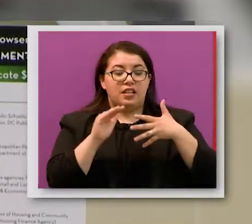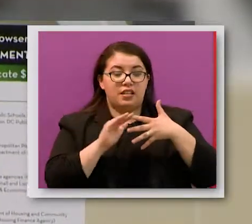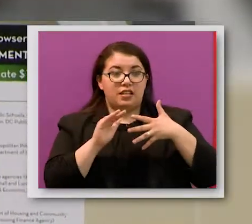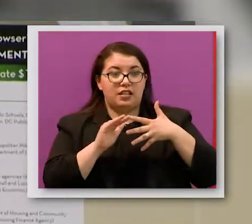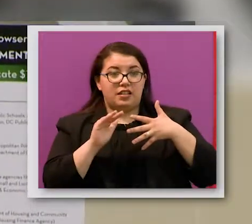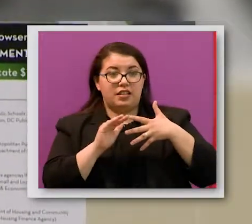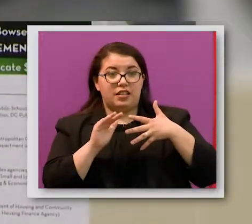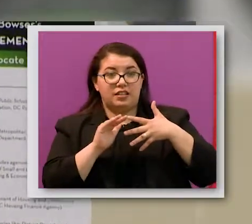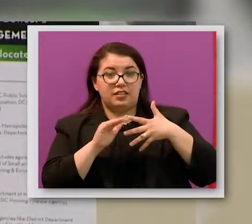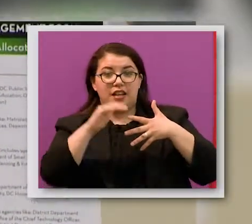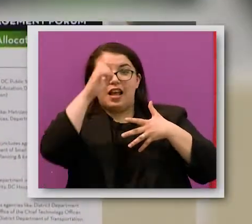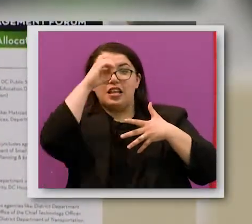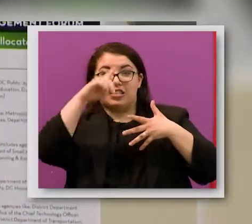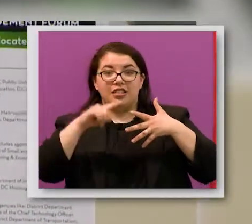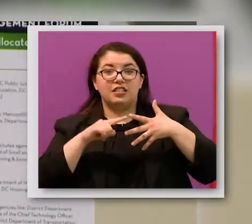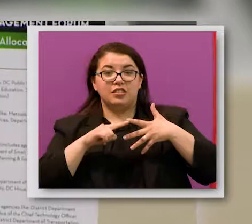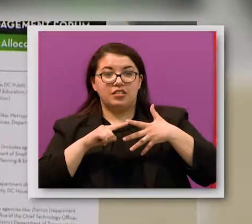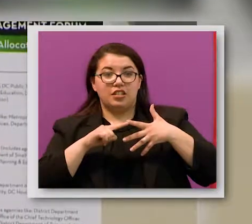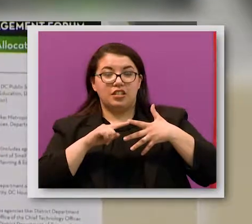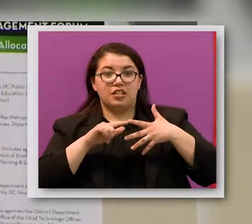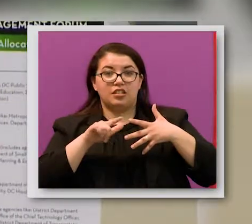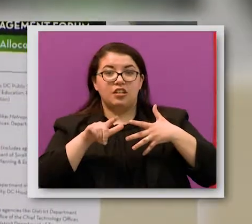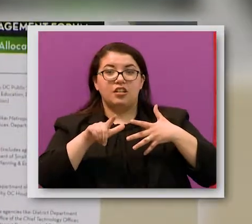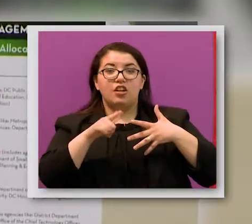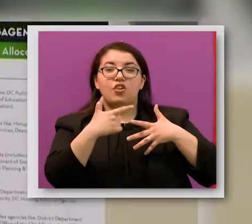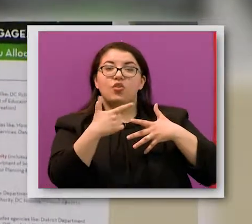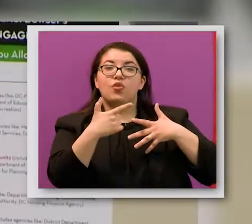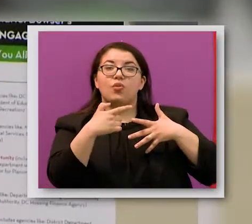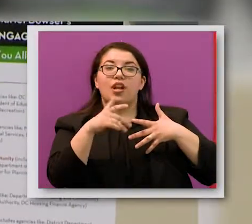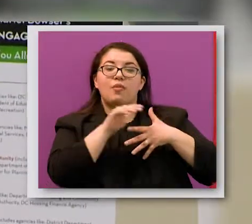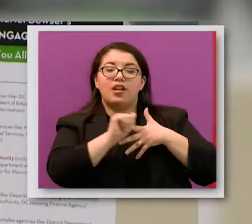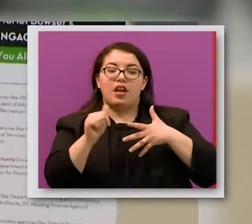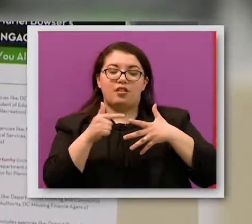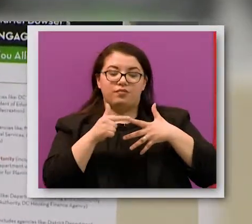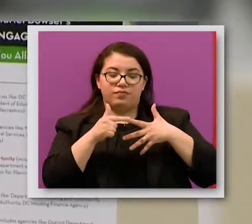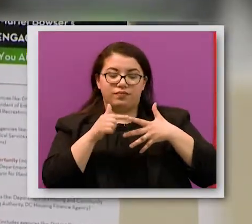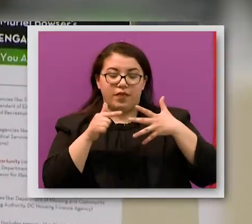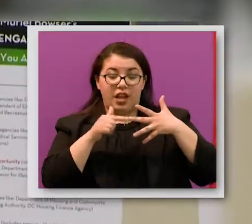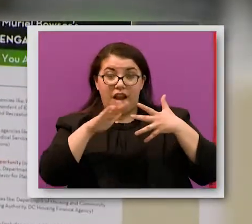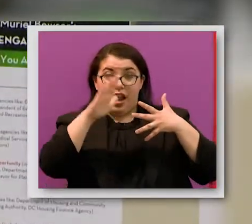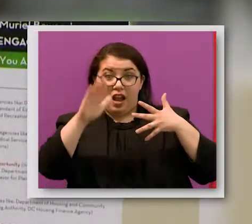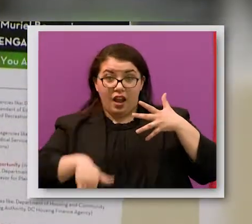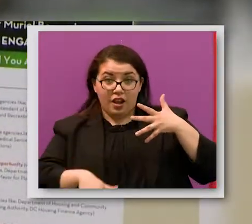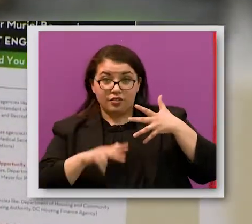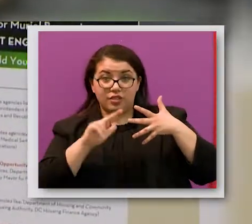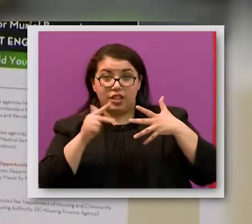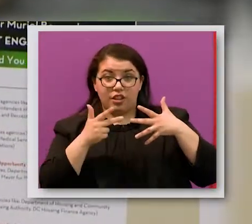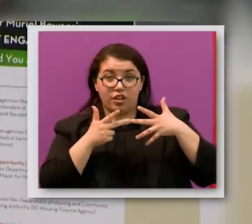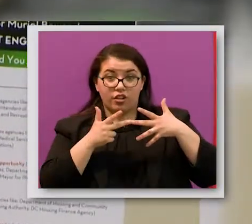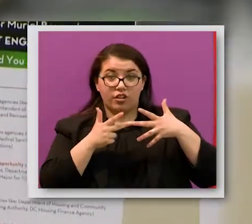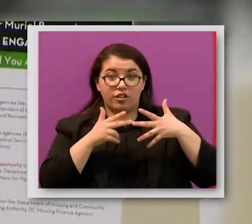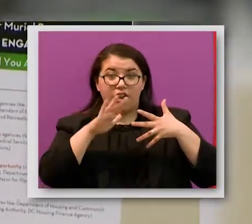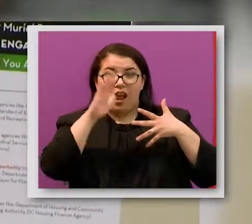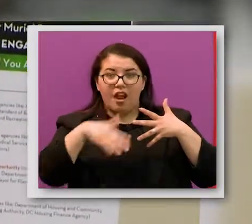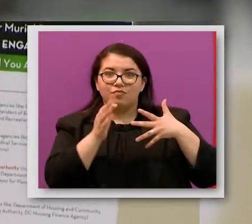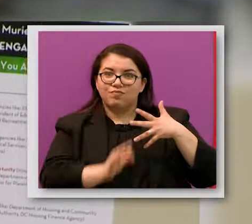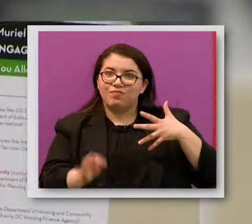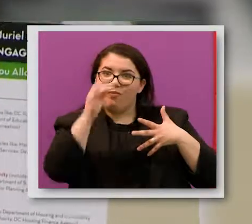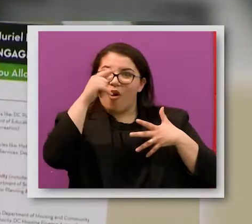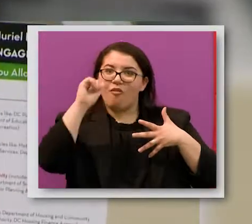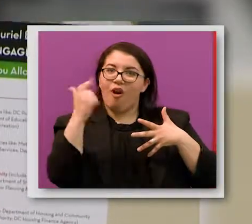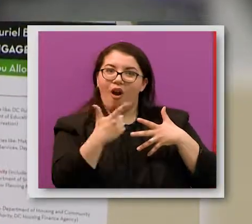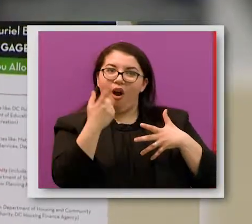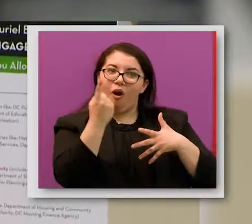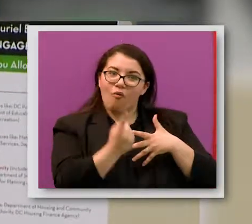highest one, was education with $21. Housing, because we believe housing is a humane right for everyone. Yay,